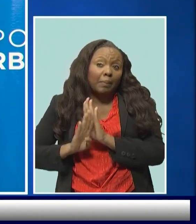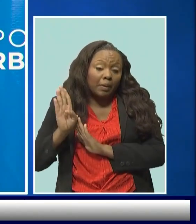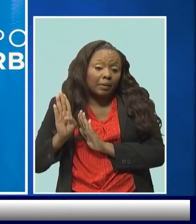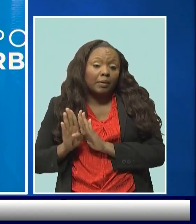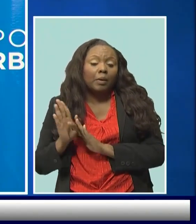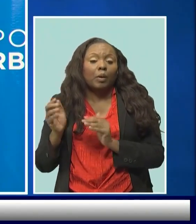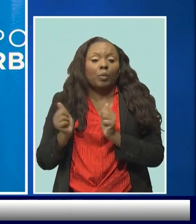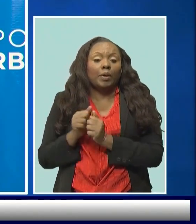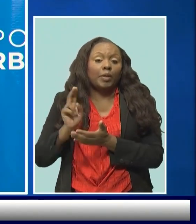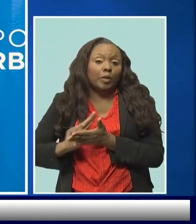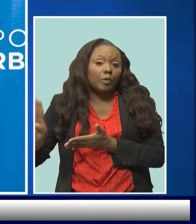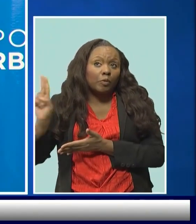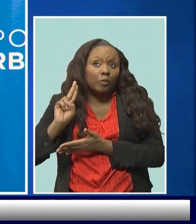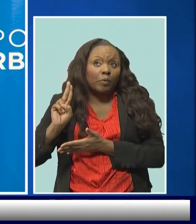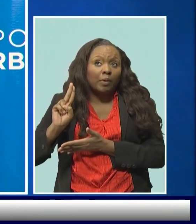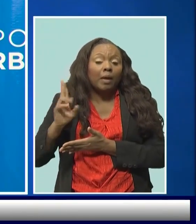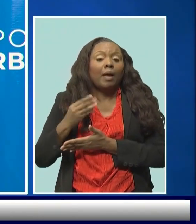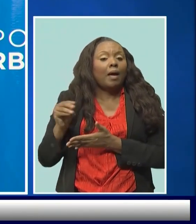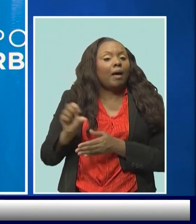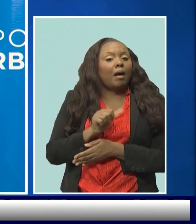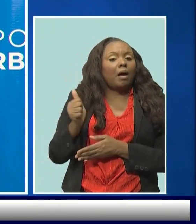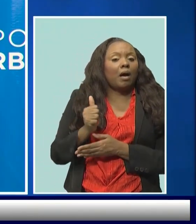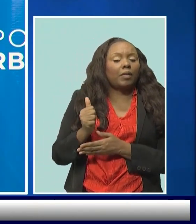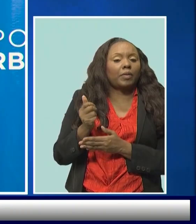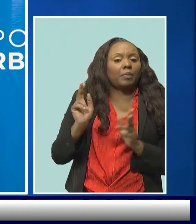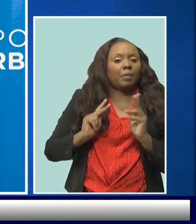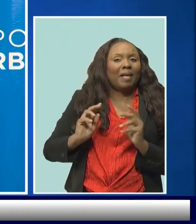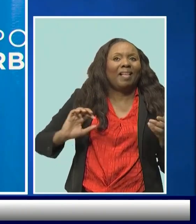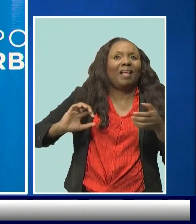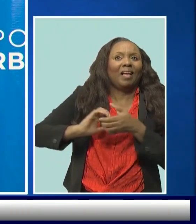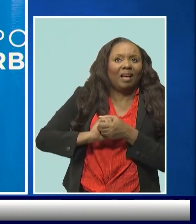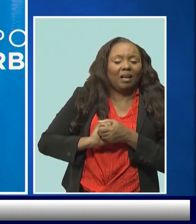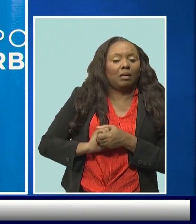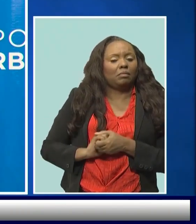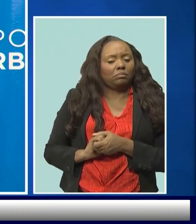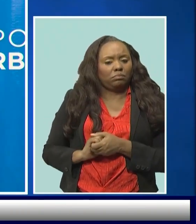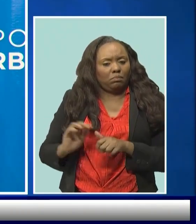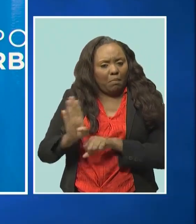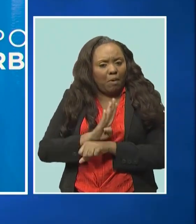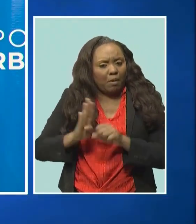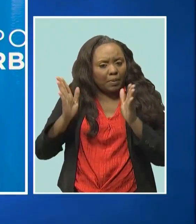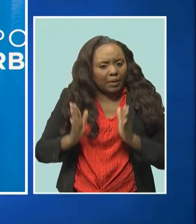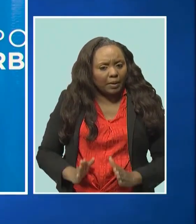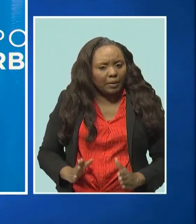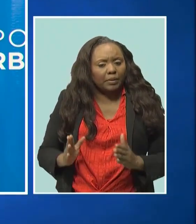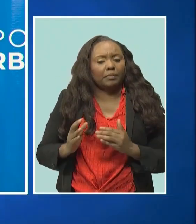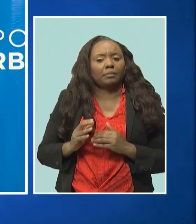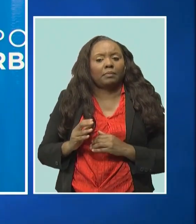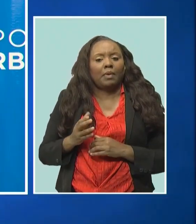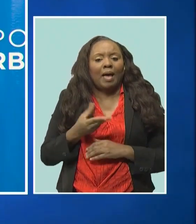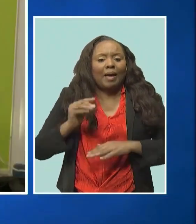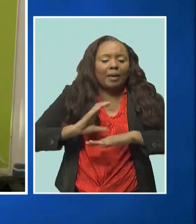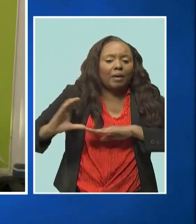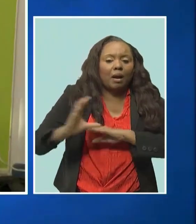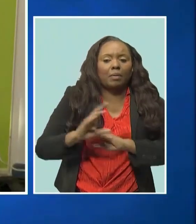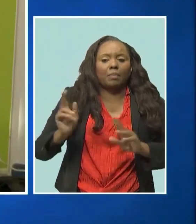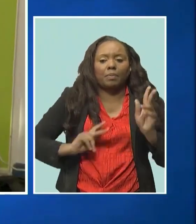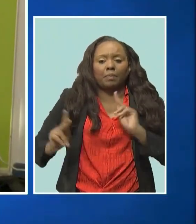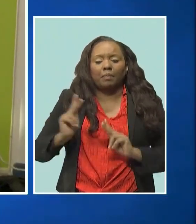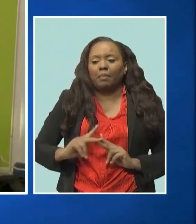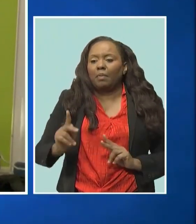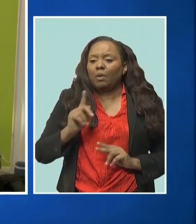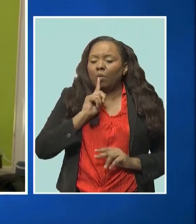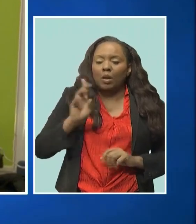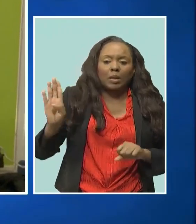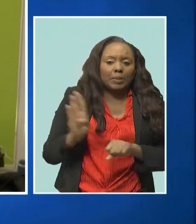of the West Indies and other partners locally and regionally, but even partnerships with those that are global, alongside with a